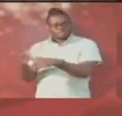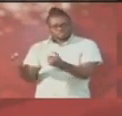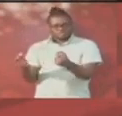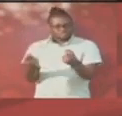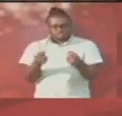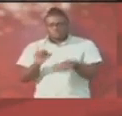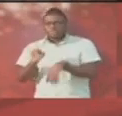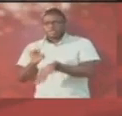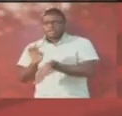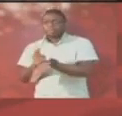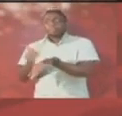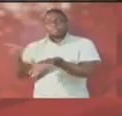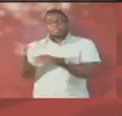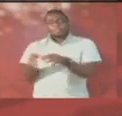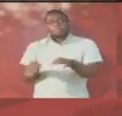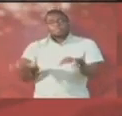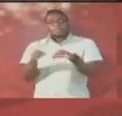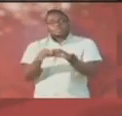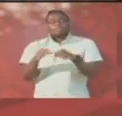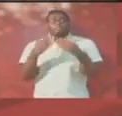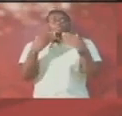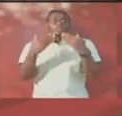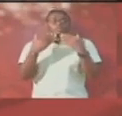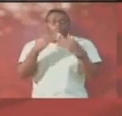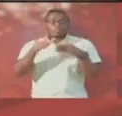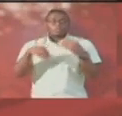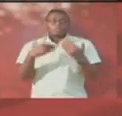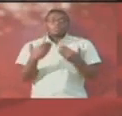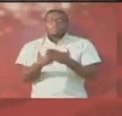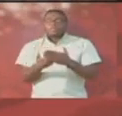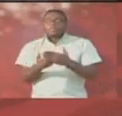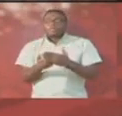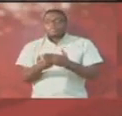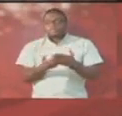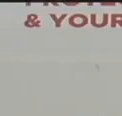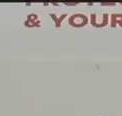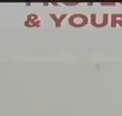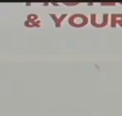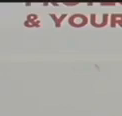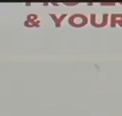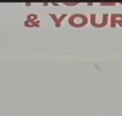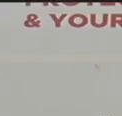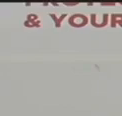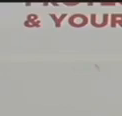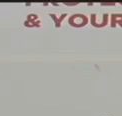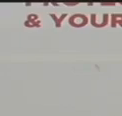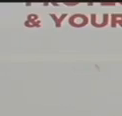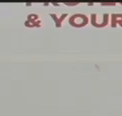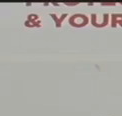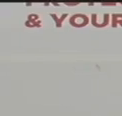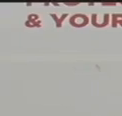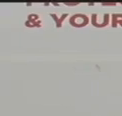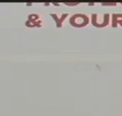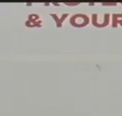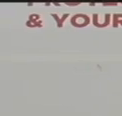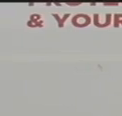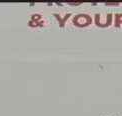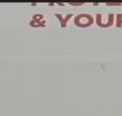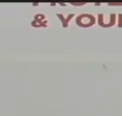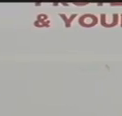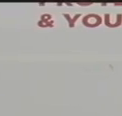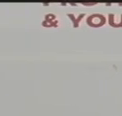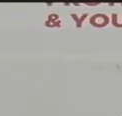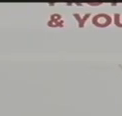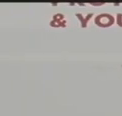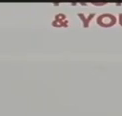to recognize those efforts as well. So thank you all very much. I'll hand back over to Mr. Alexander. And we certainly thank you, Mr.